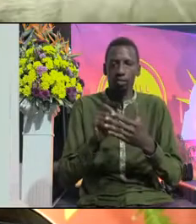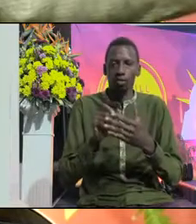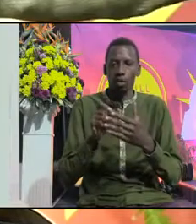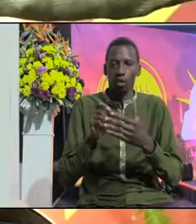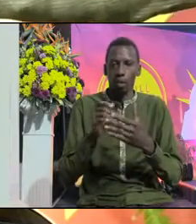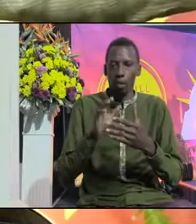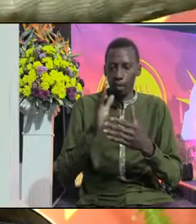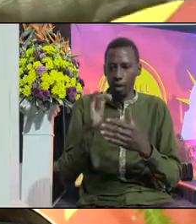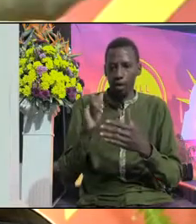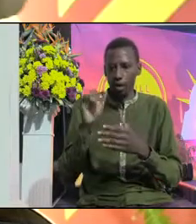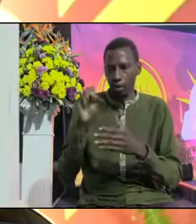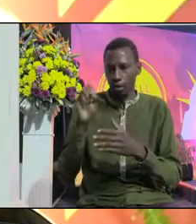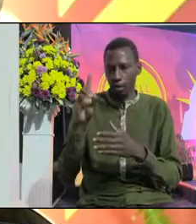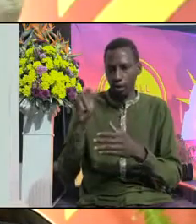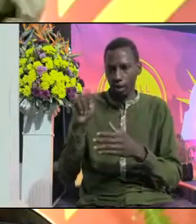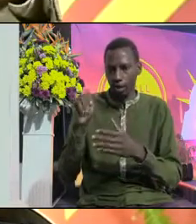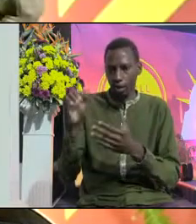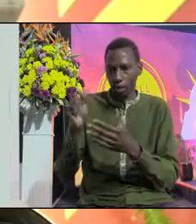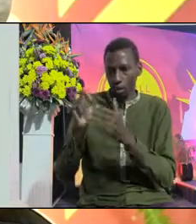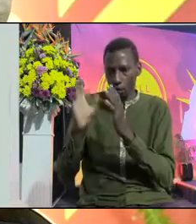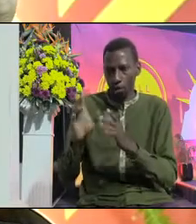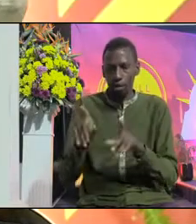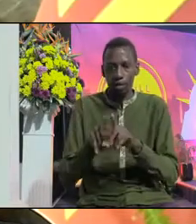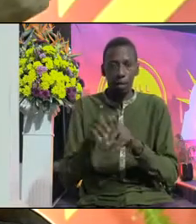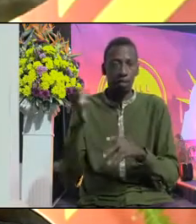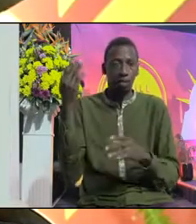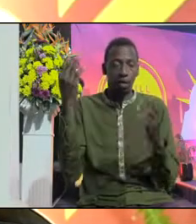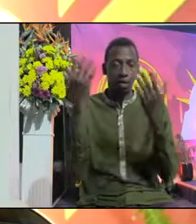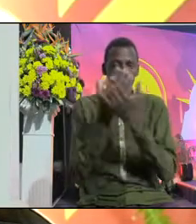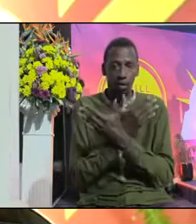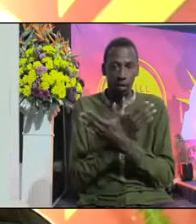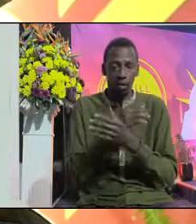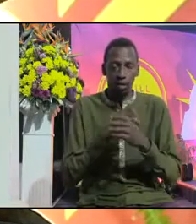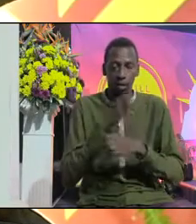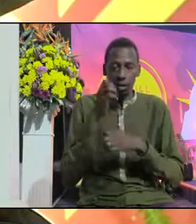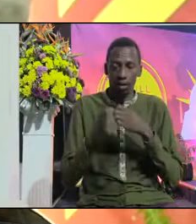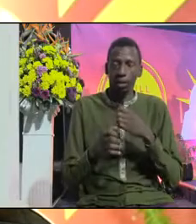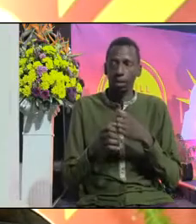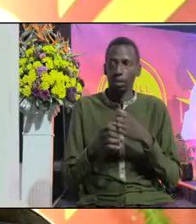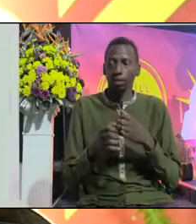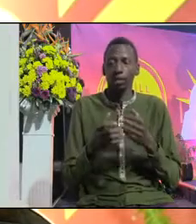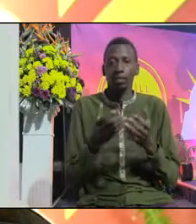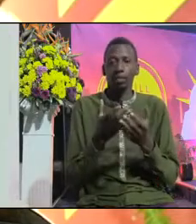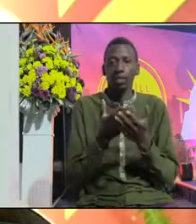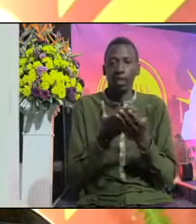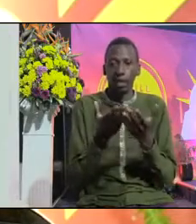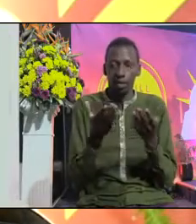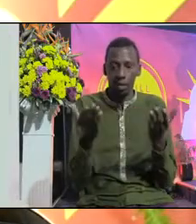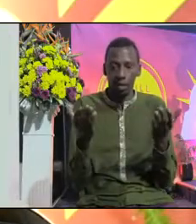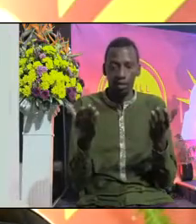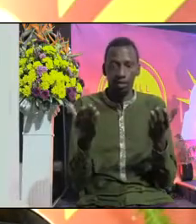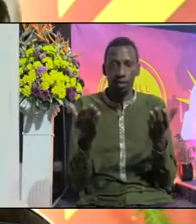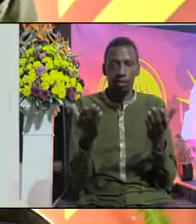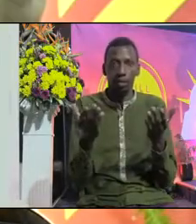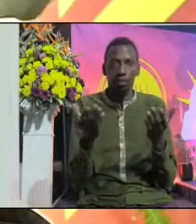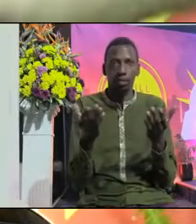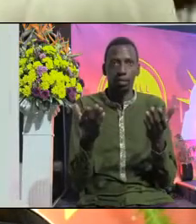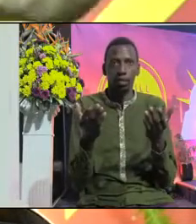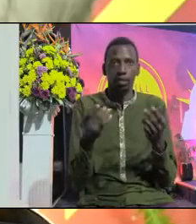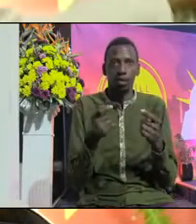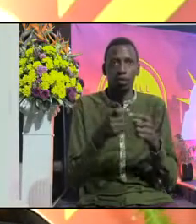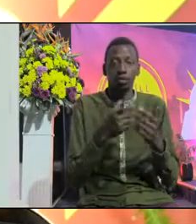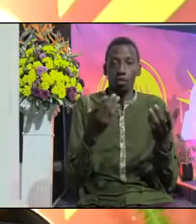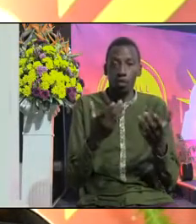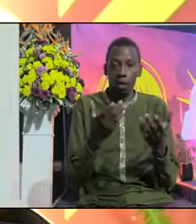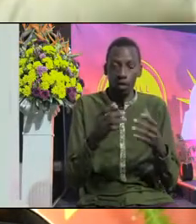hymns, like the one we sang last night at the end, They came out of the